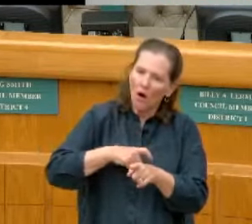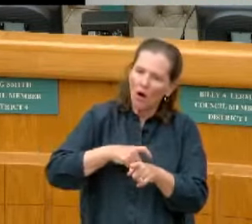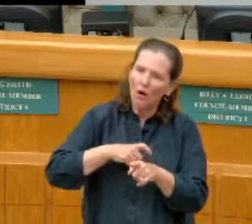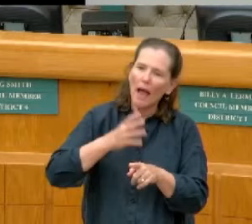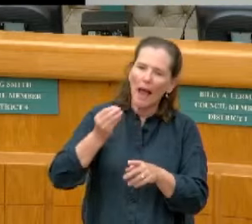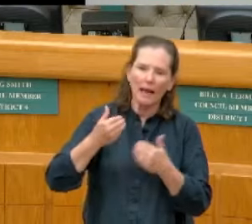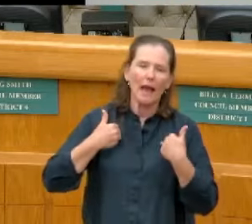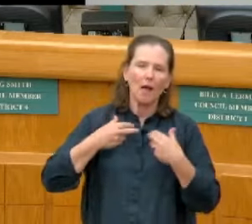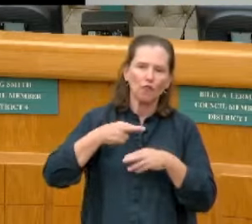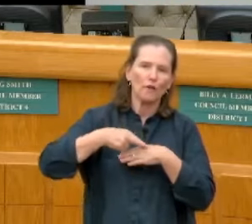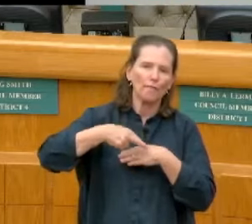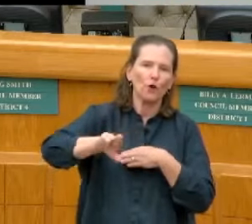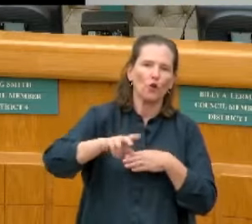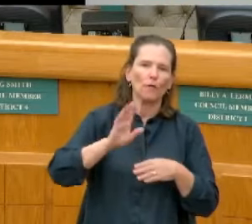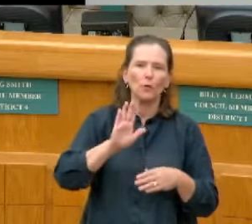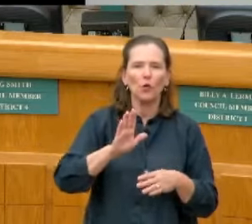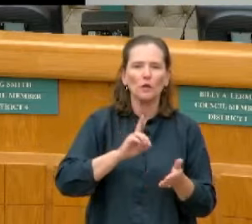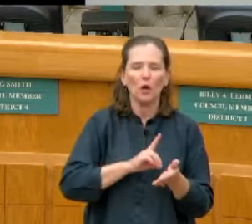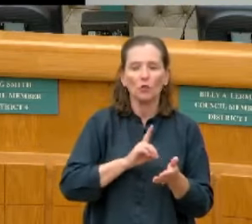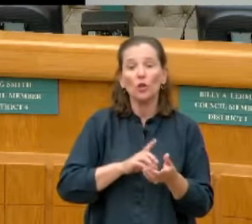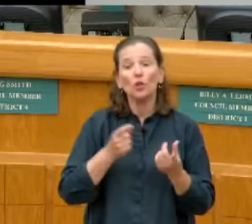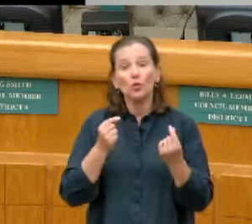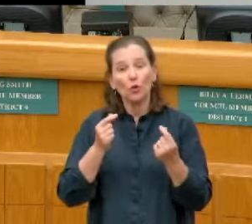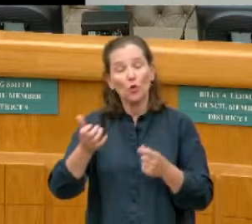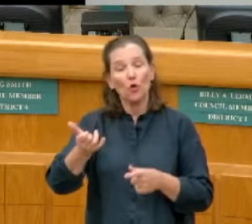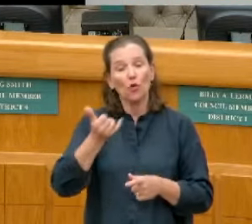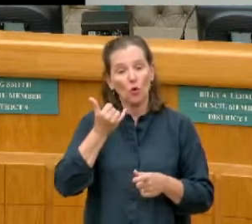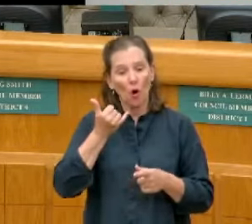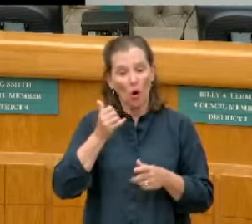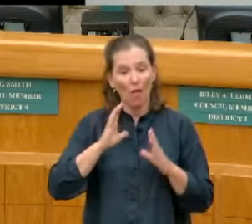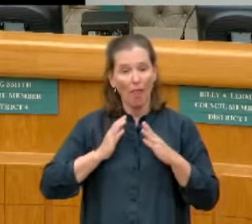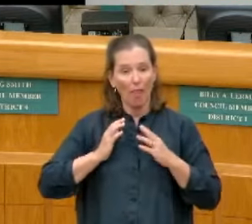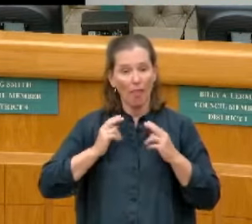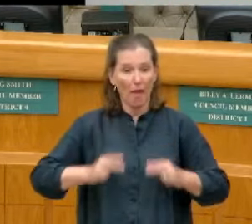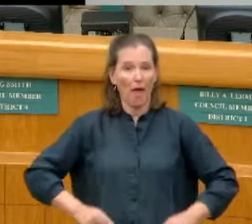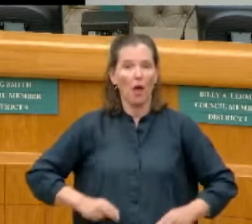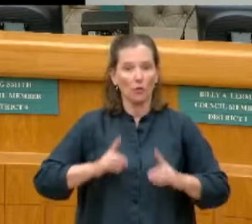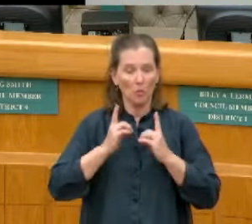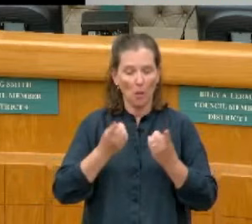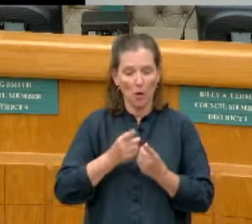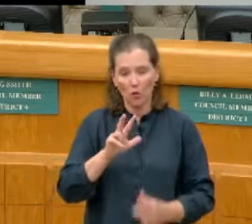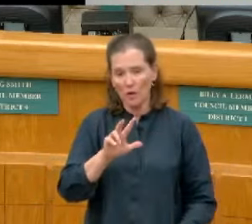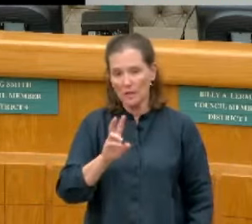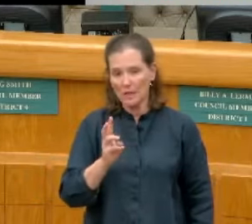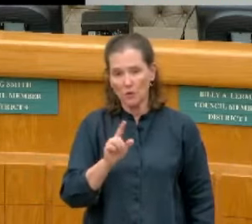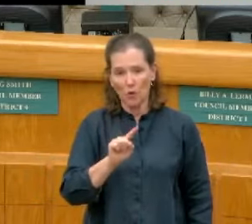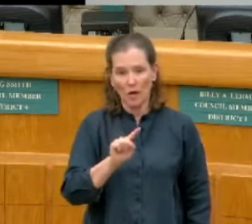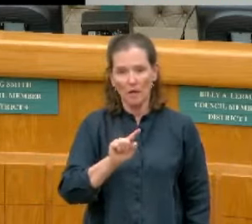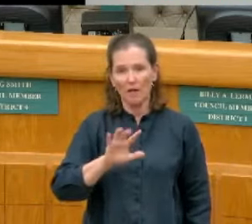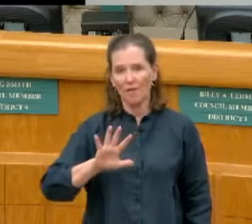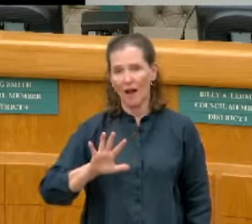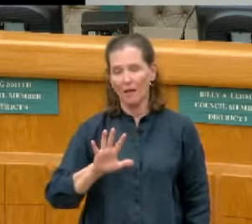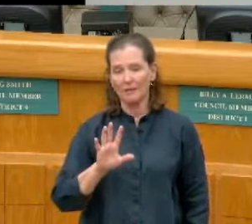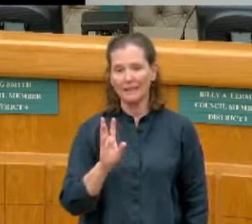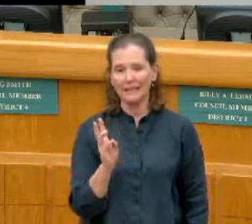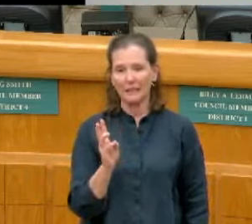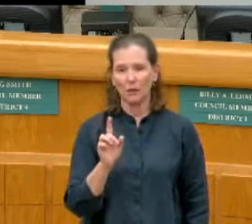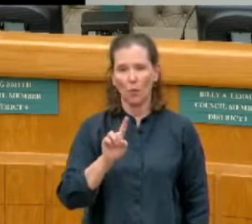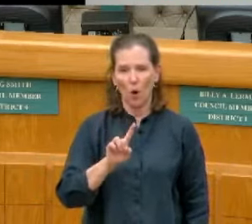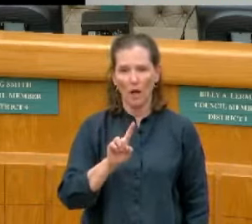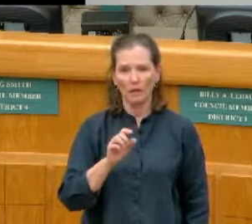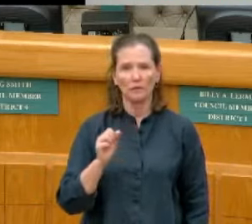referrals are required. Please call the health department at 361-561-1414 1101. Thank